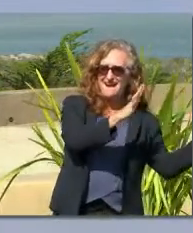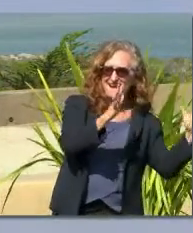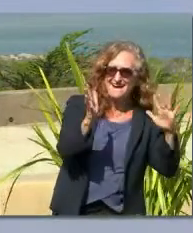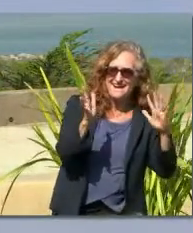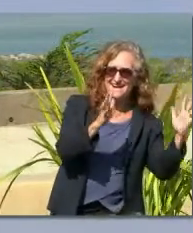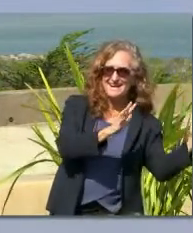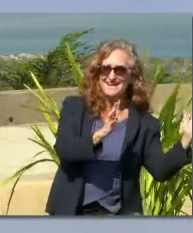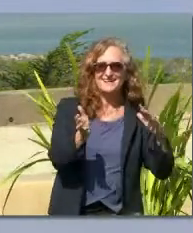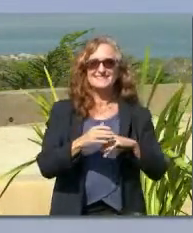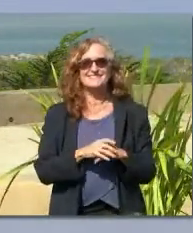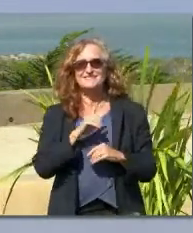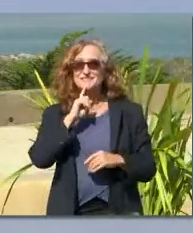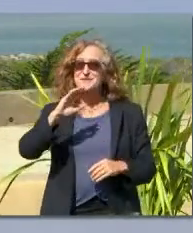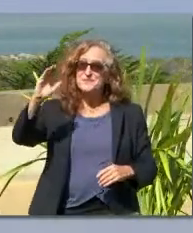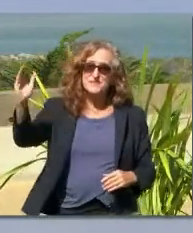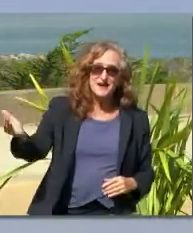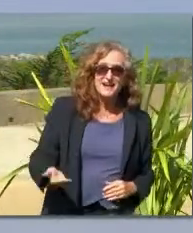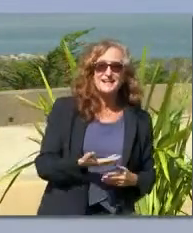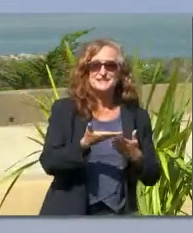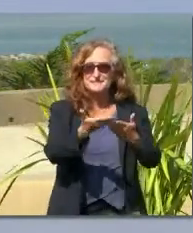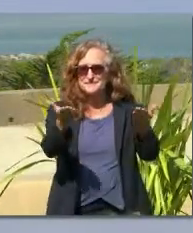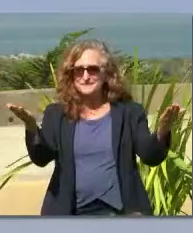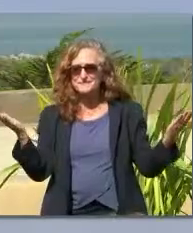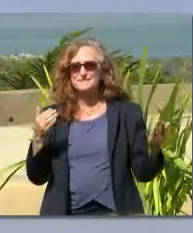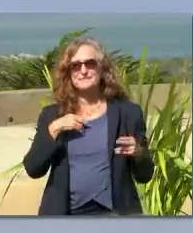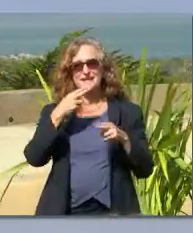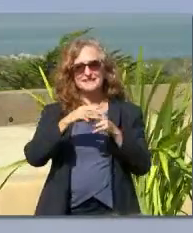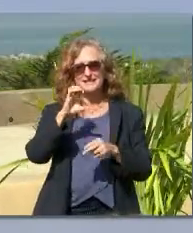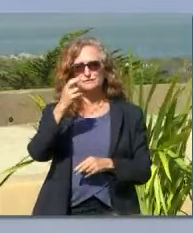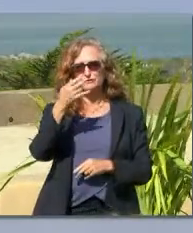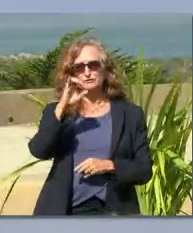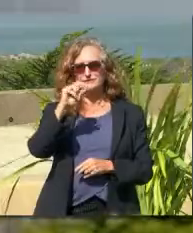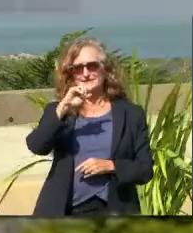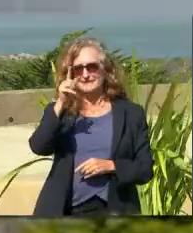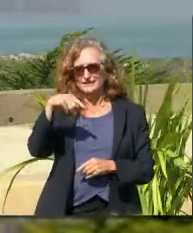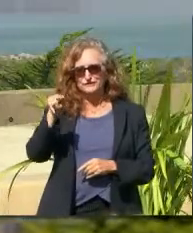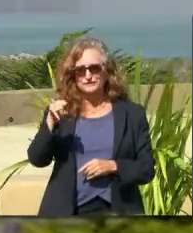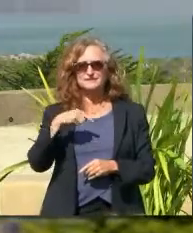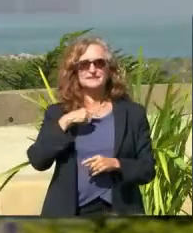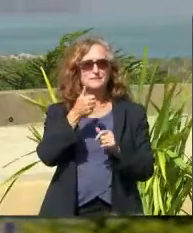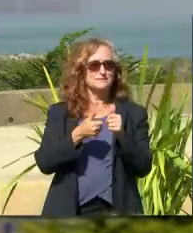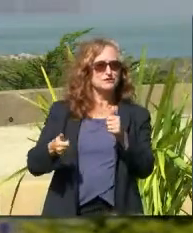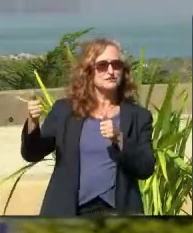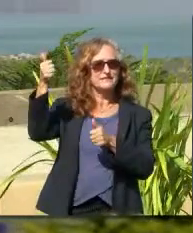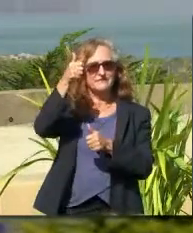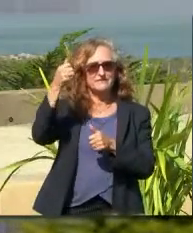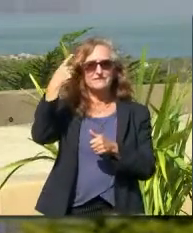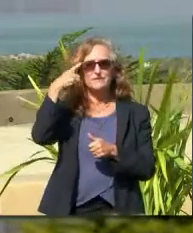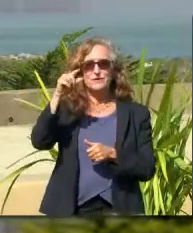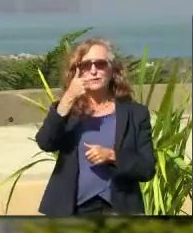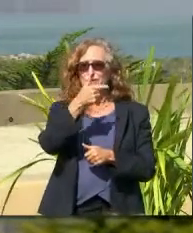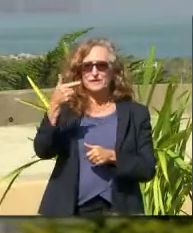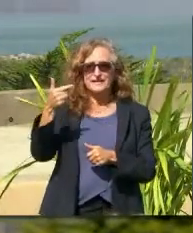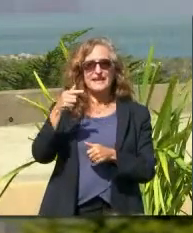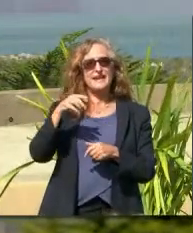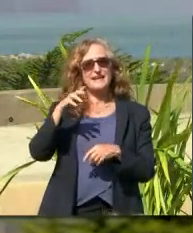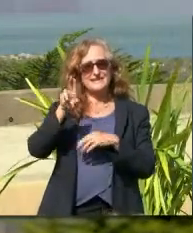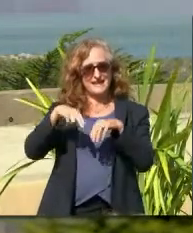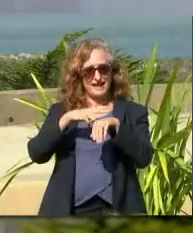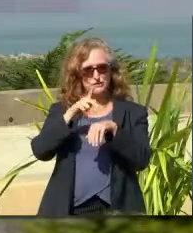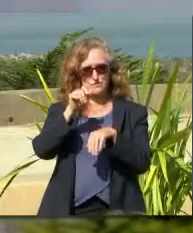Yes. Welcome to all of you. My name is Chris Leonards. I'm the Chief Executive Officer of the Golden Gate National